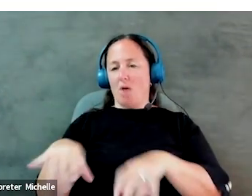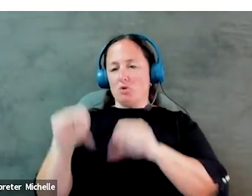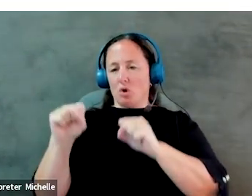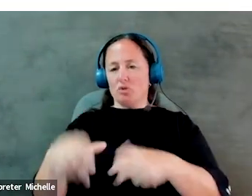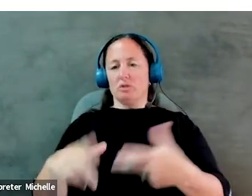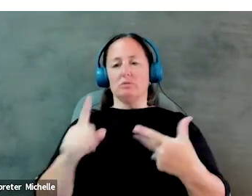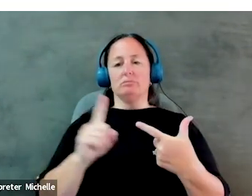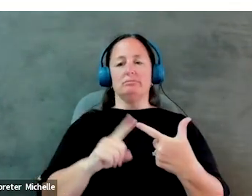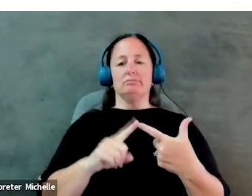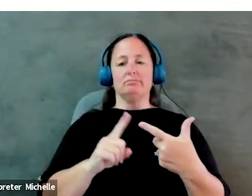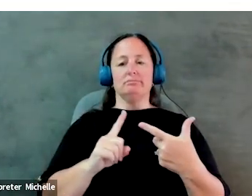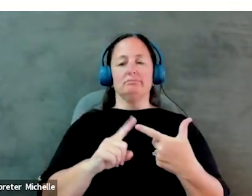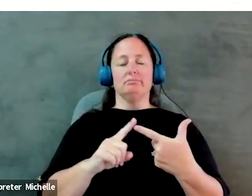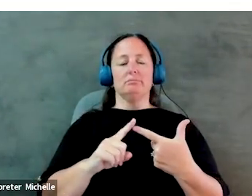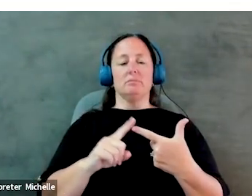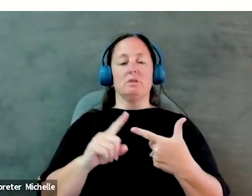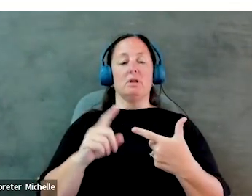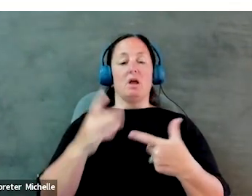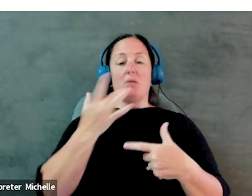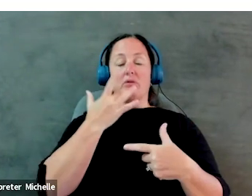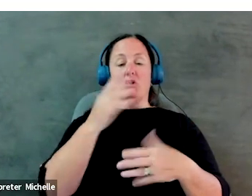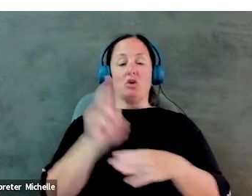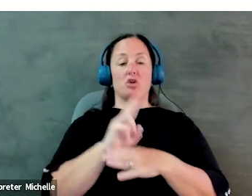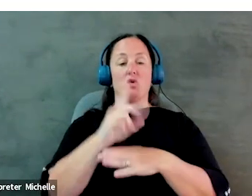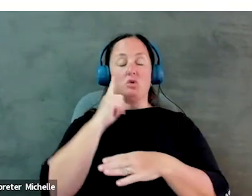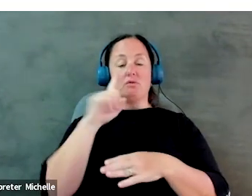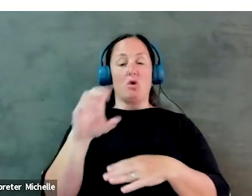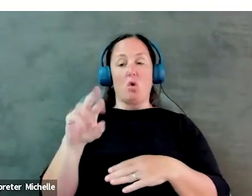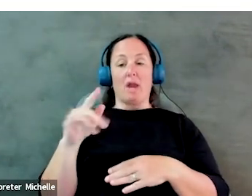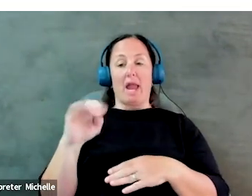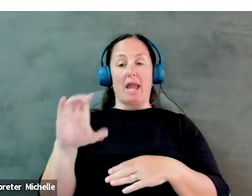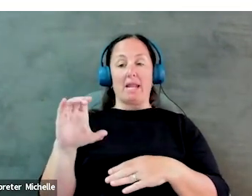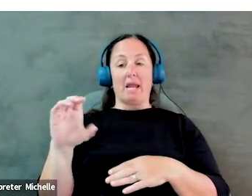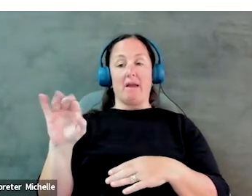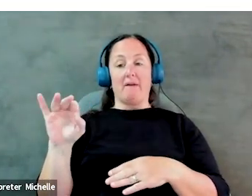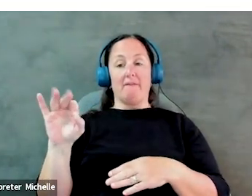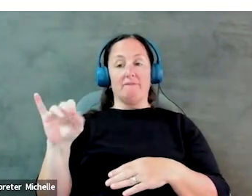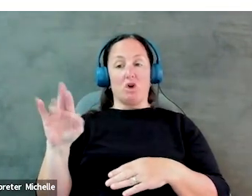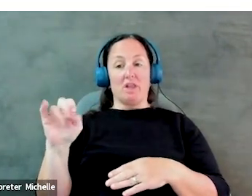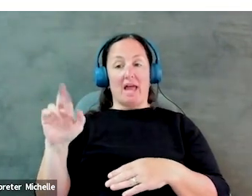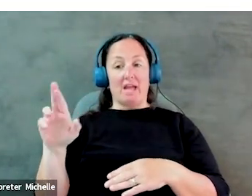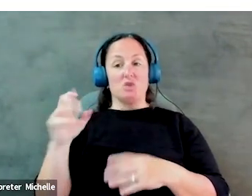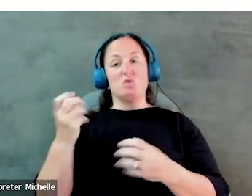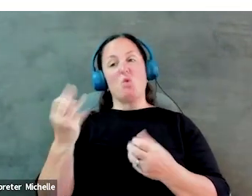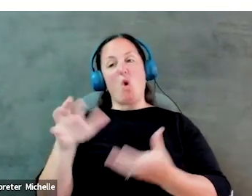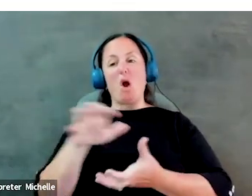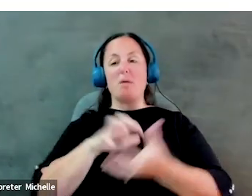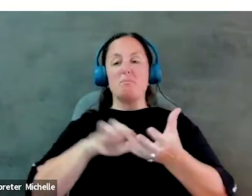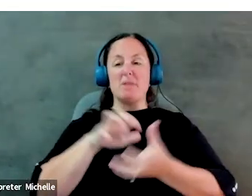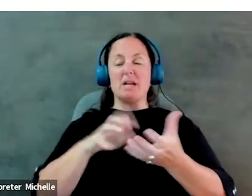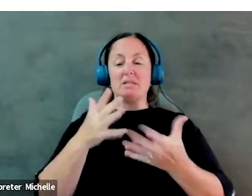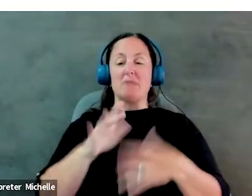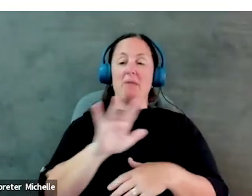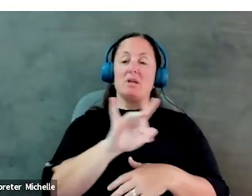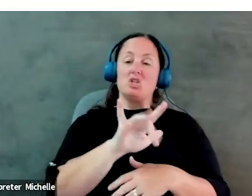Two, always prefer the use of organic fertilizer or a mix, perhaps